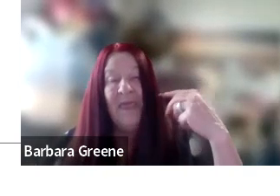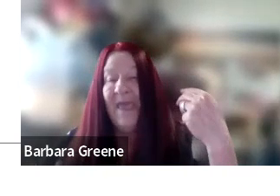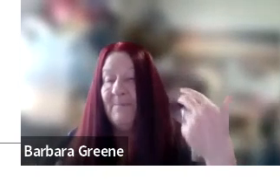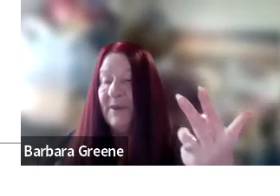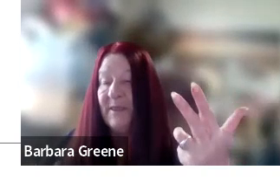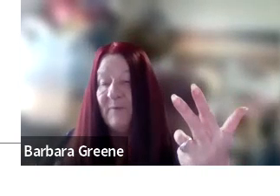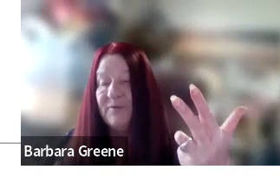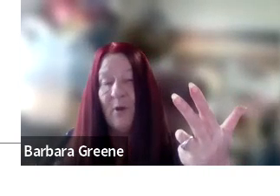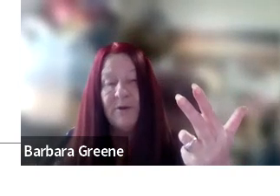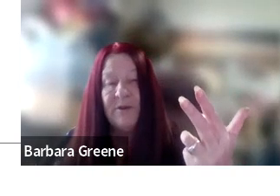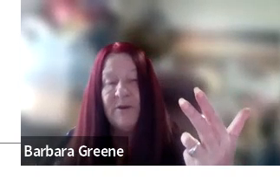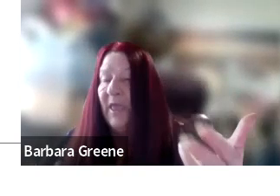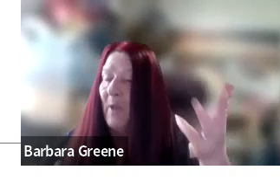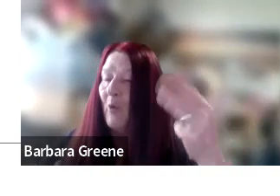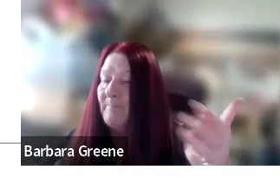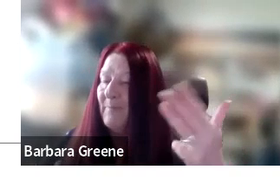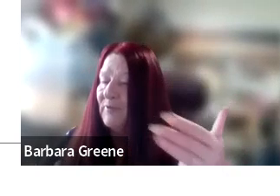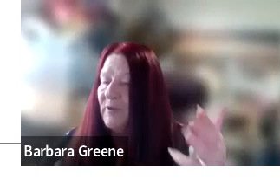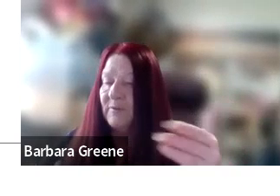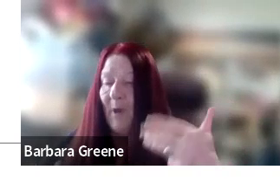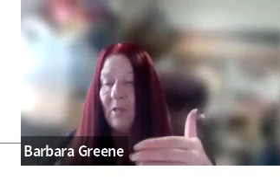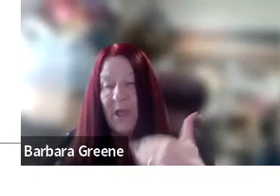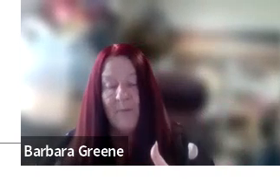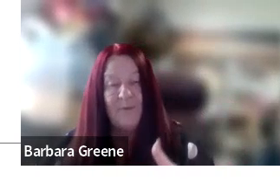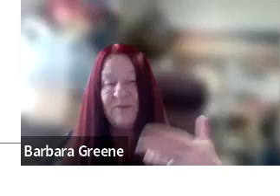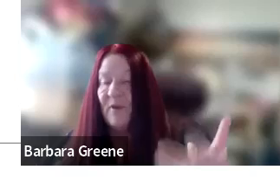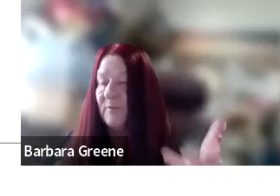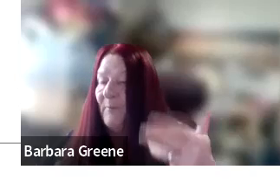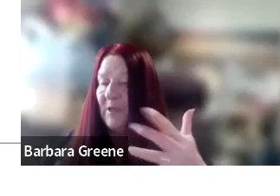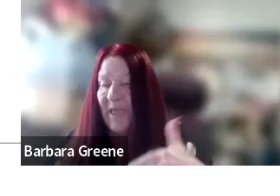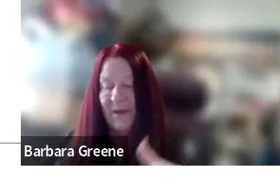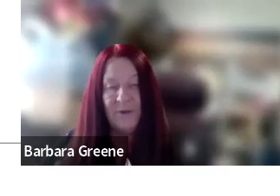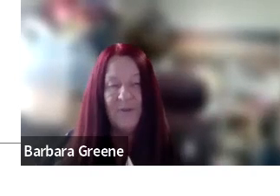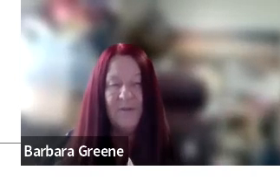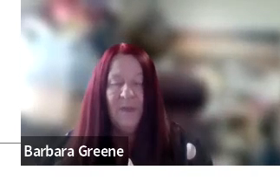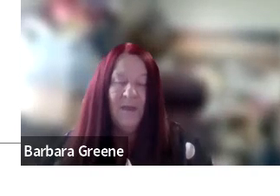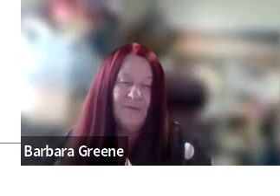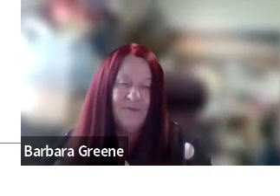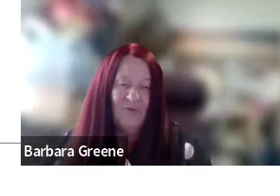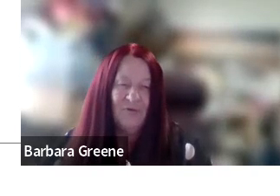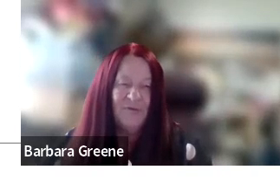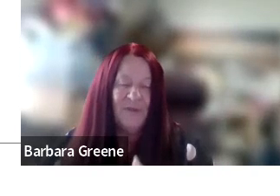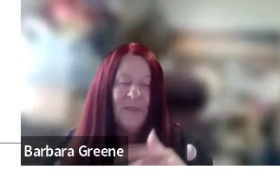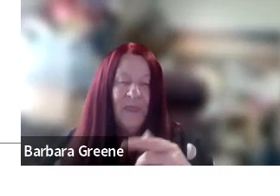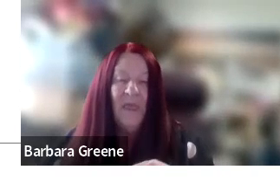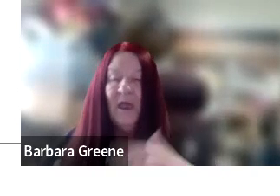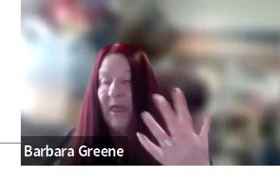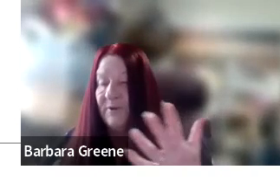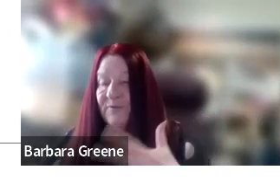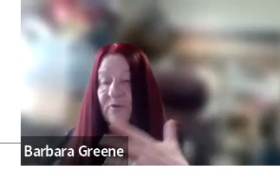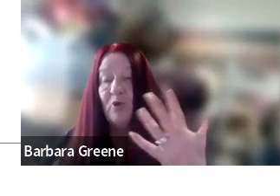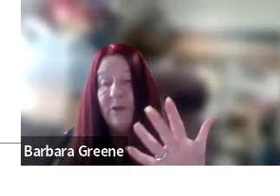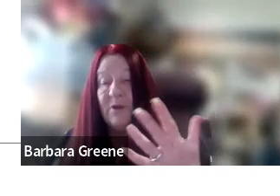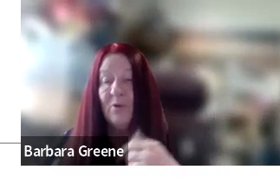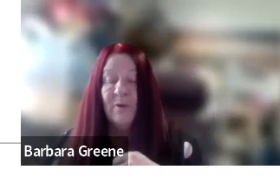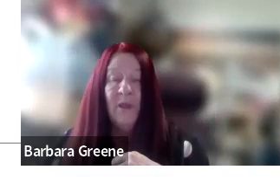see how many of them started and where people started falling off as they started falling out of the sessions, and allowed